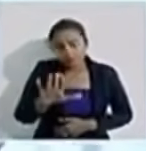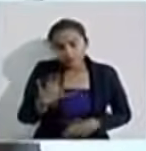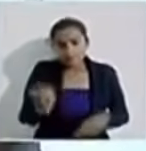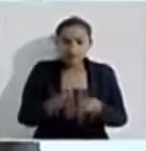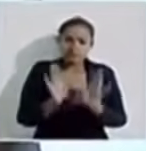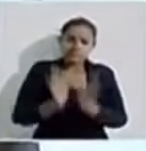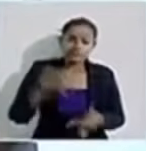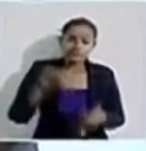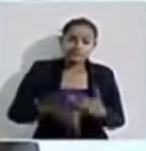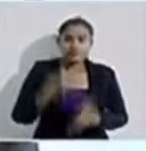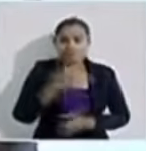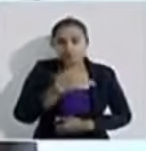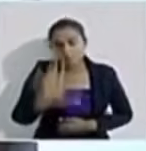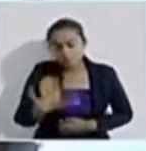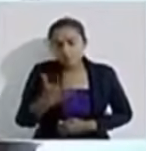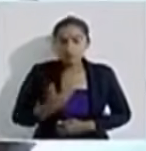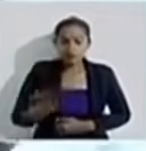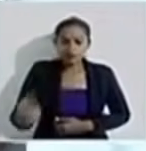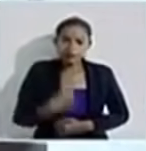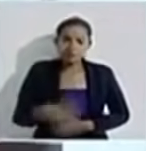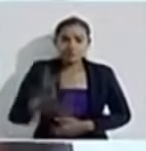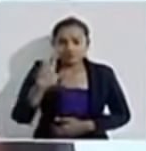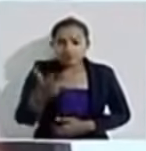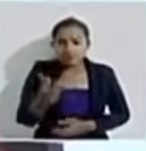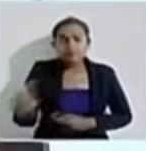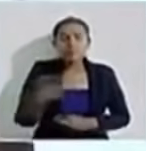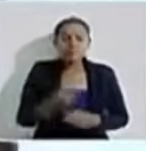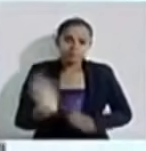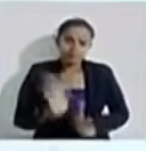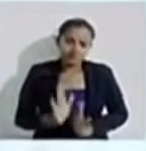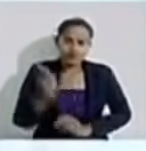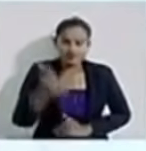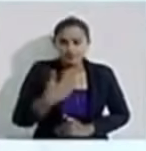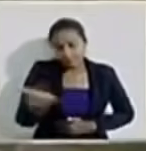90 rupees. This is our only request.